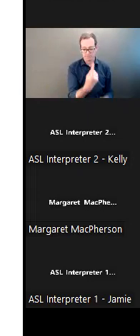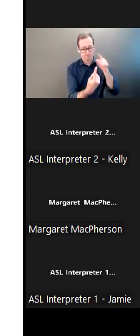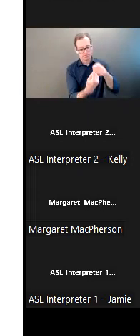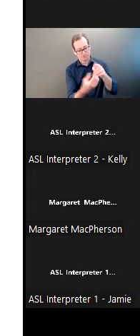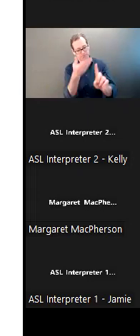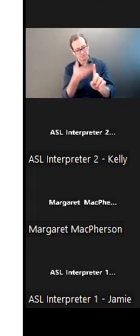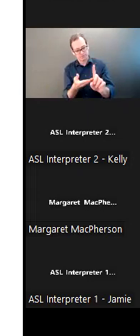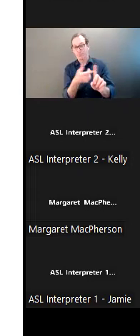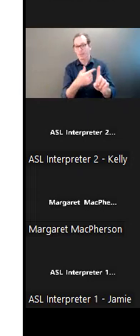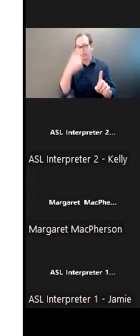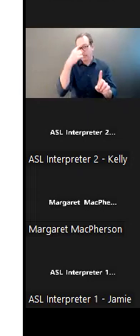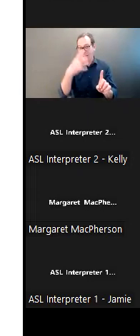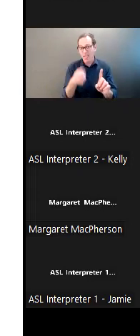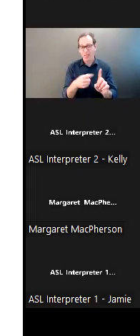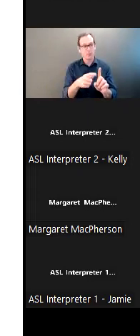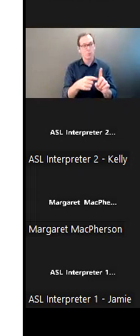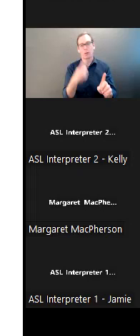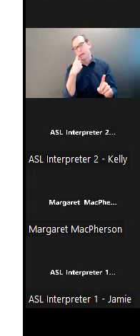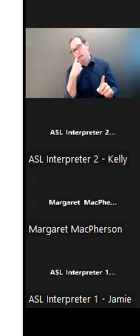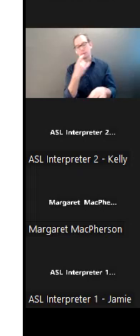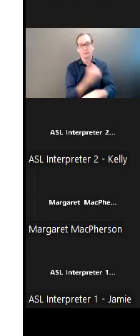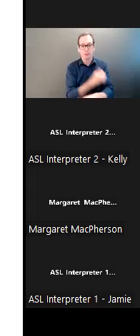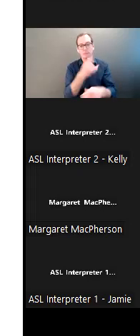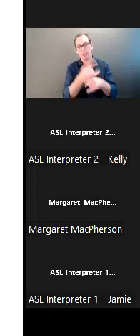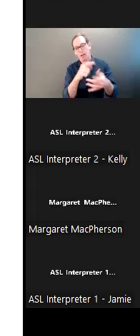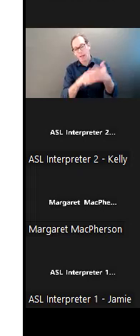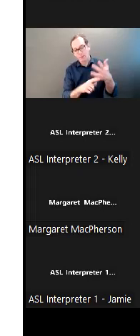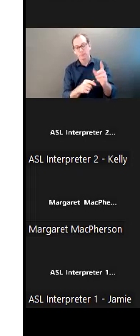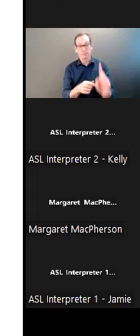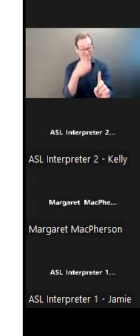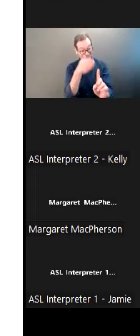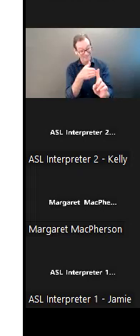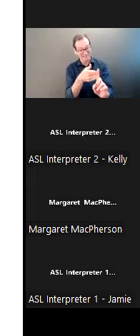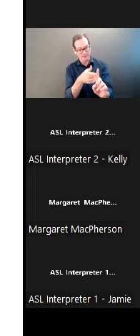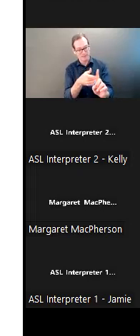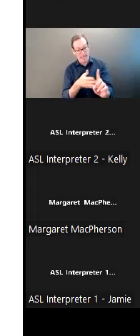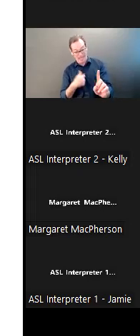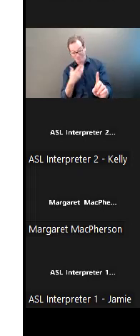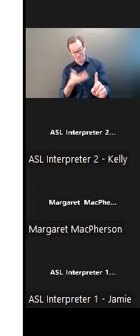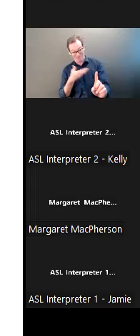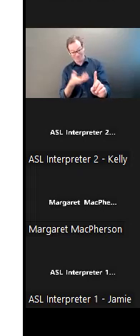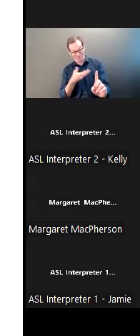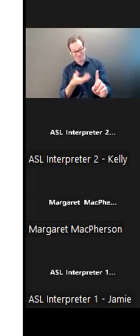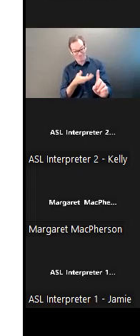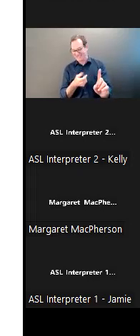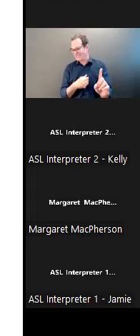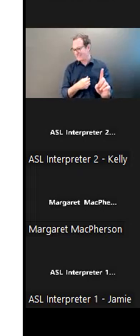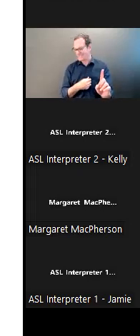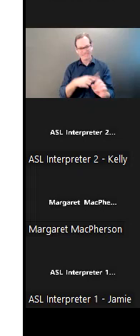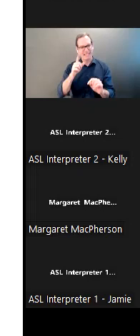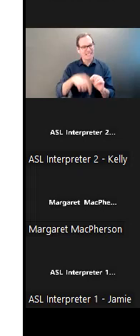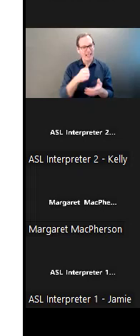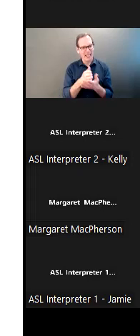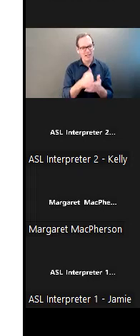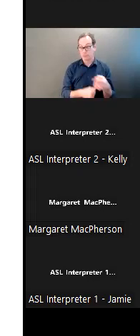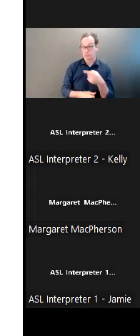as difficult or unfixable. And if we don't have time to deal with that, especially in this case, this example, it's in emergency departments, we